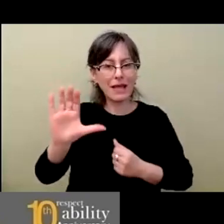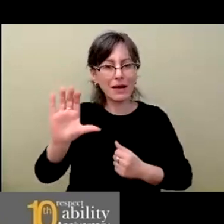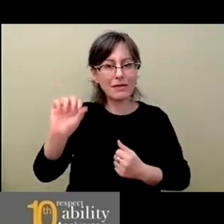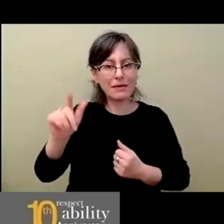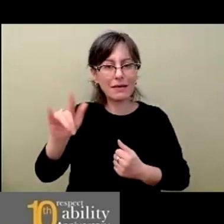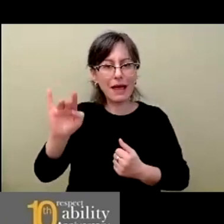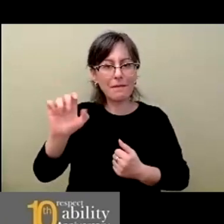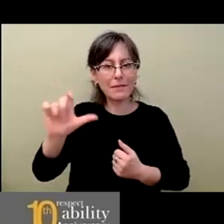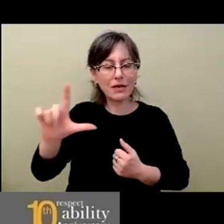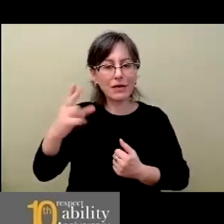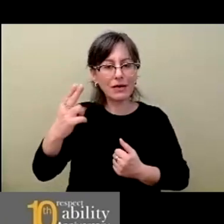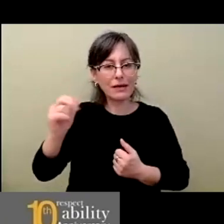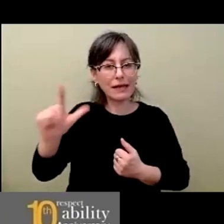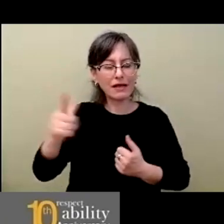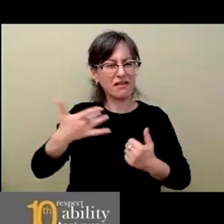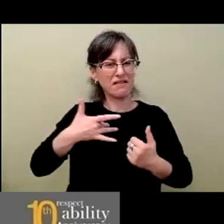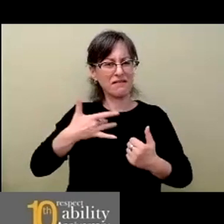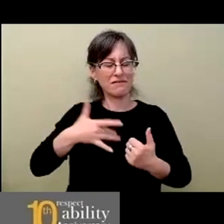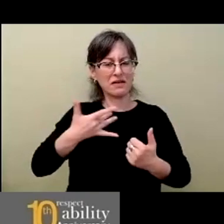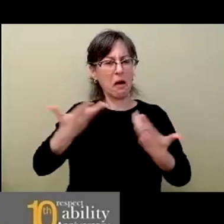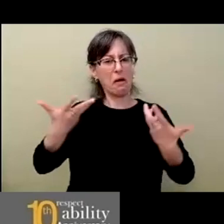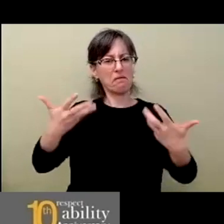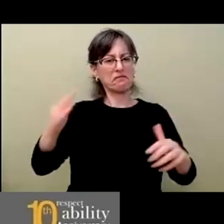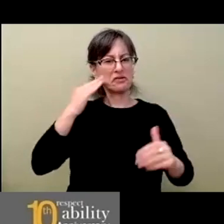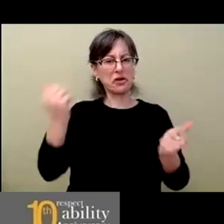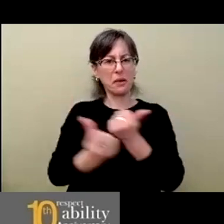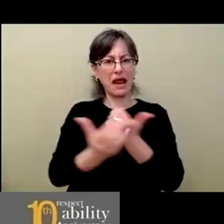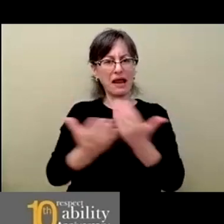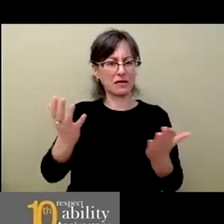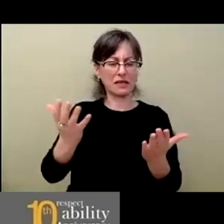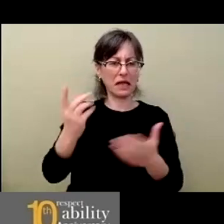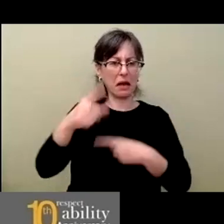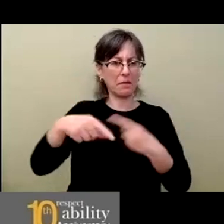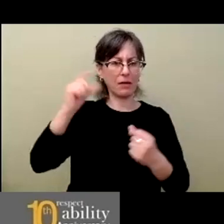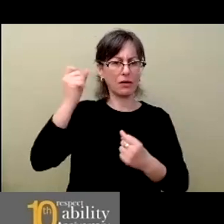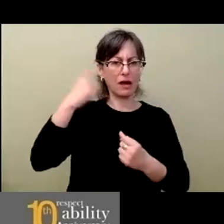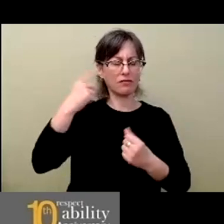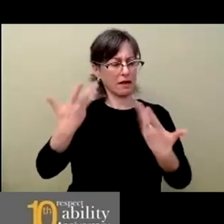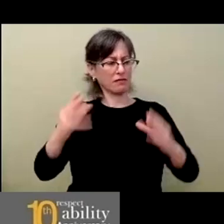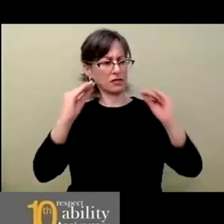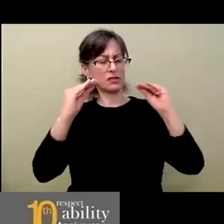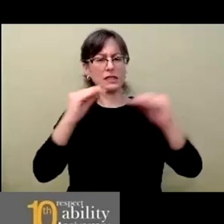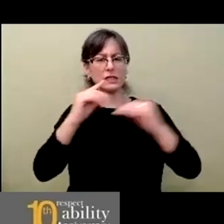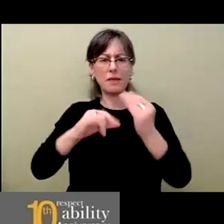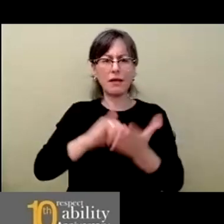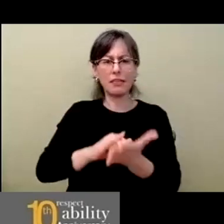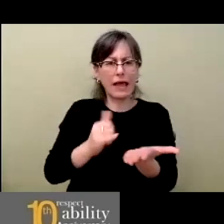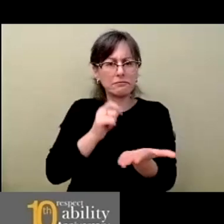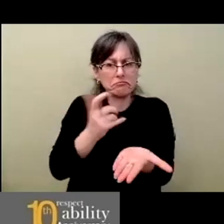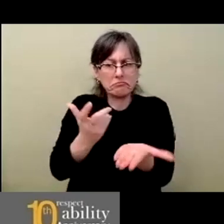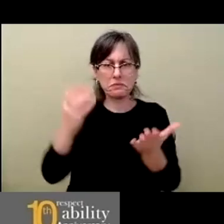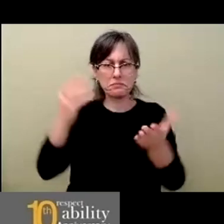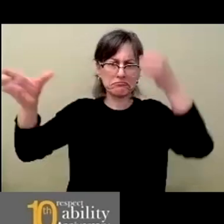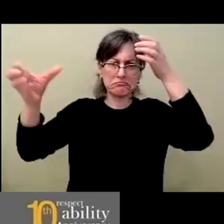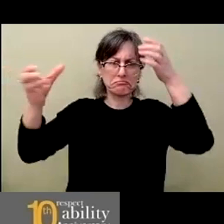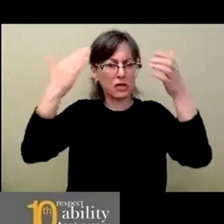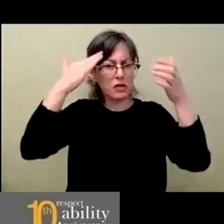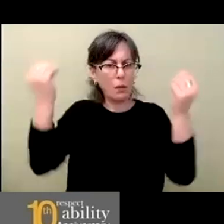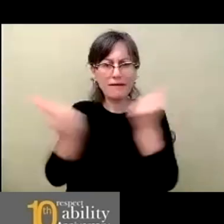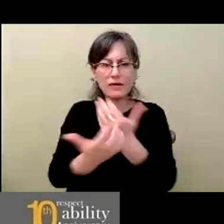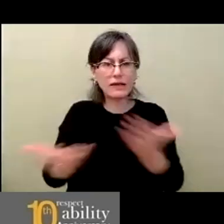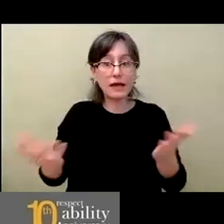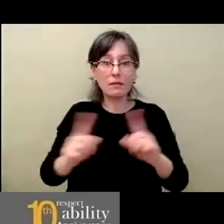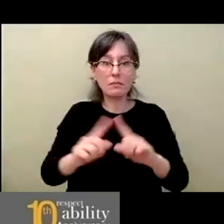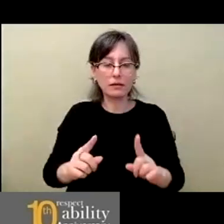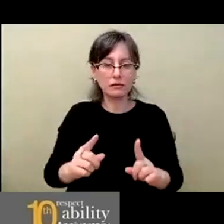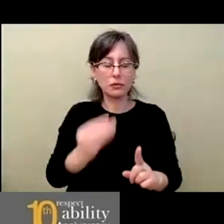I already knew everything I needed to know about government in order to work in government because I had taught it. So what else could you possibly want to know? And boy,